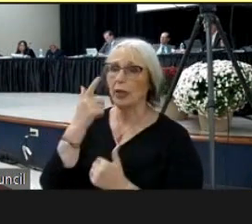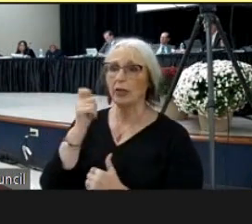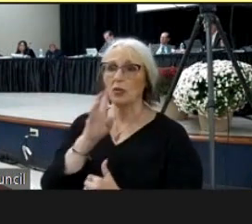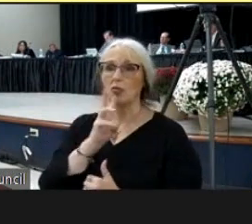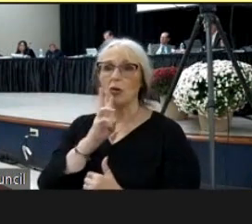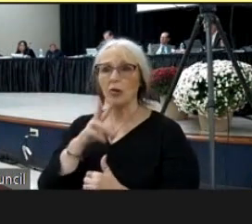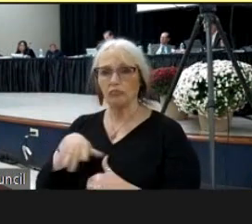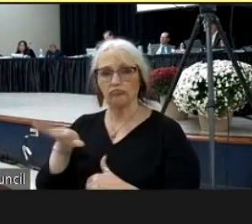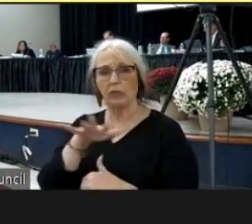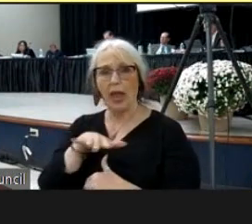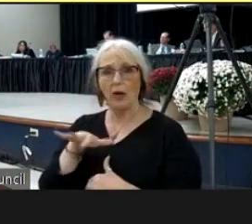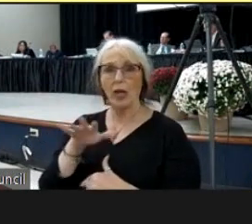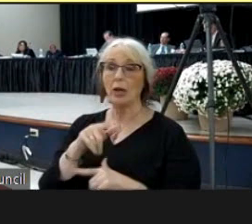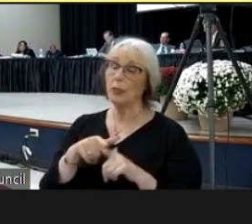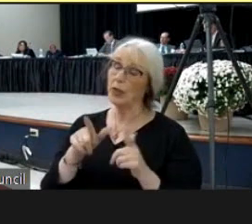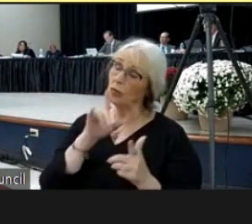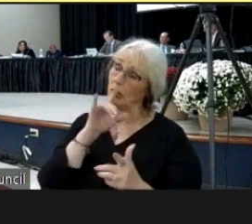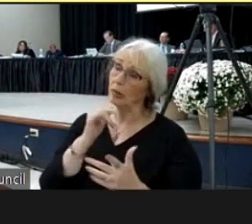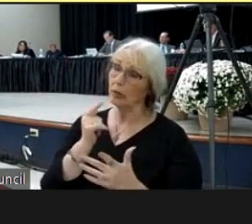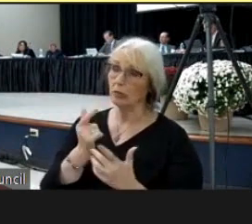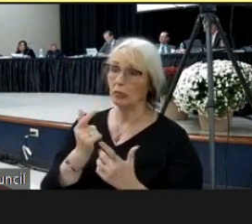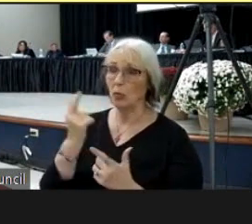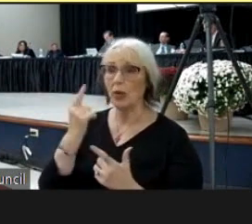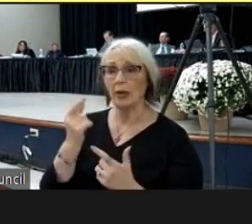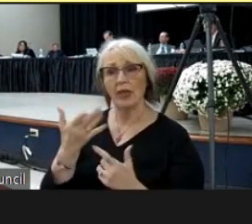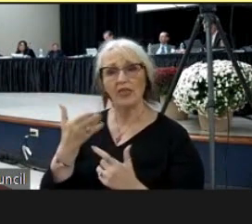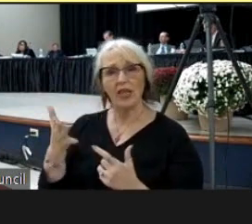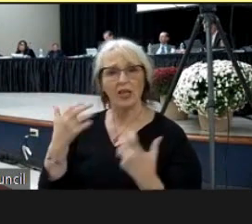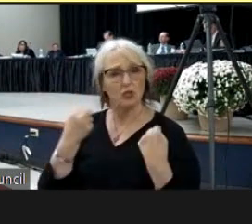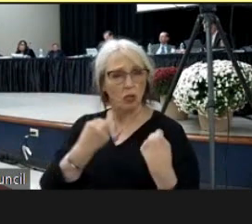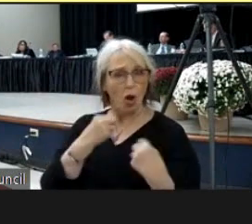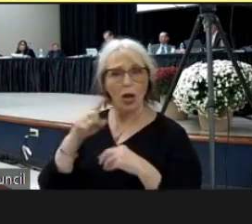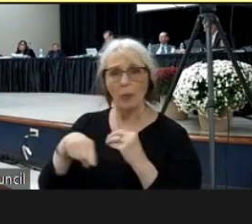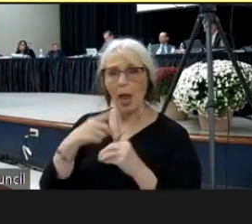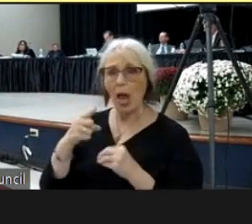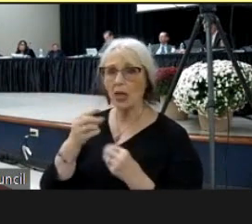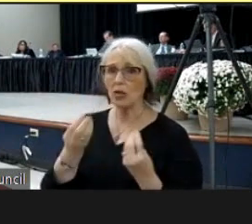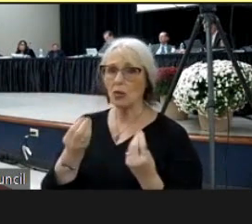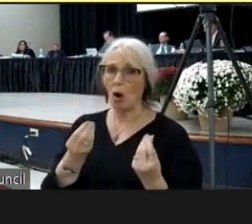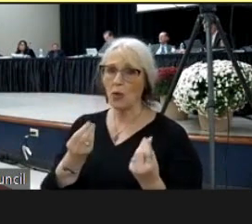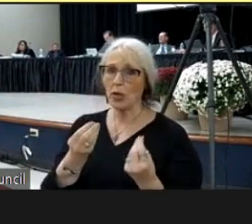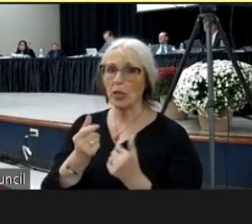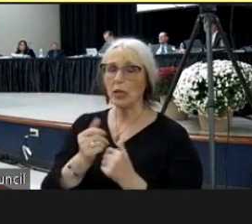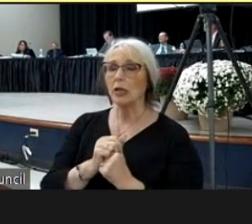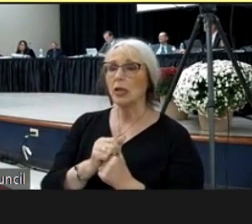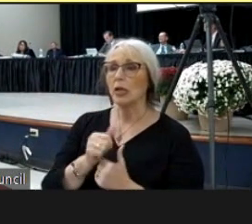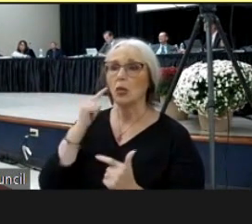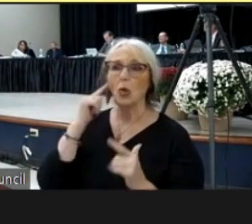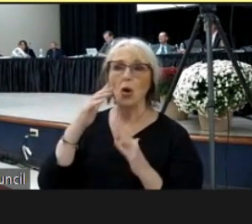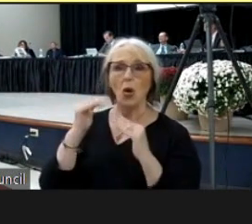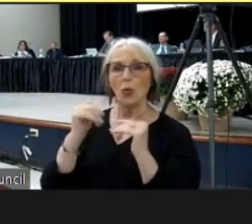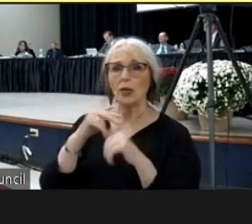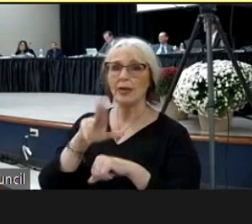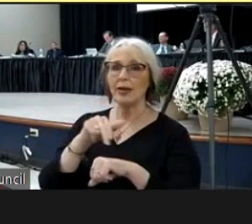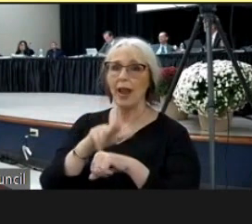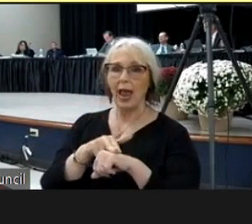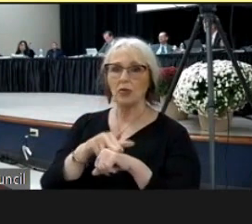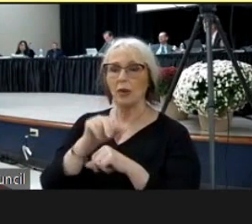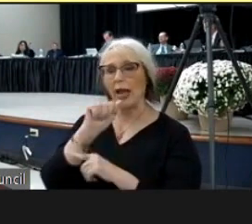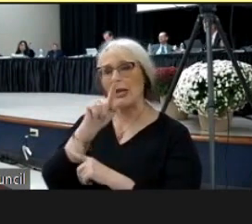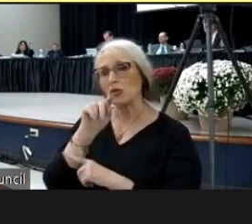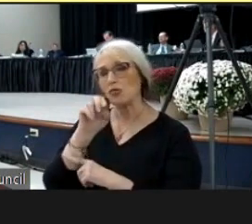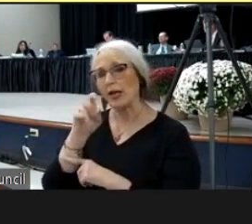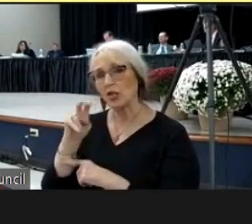think ultimately that ends up being one of the strengths of the property and its applicability as a resource for some natural attractions. These are